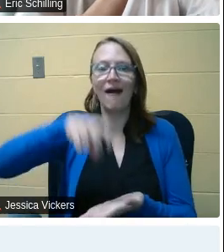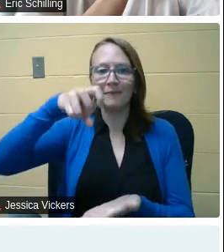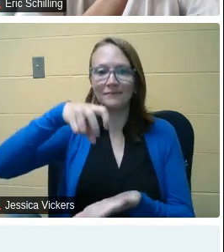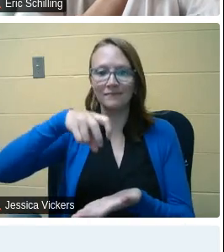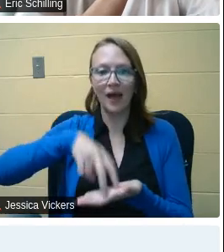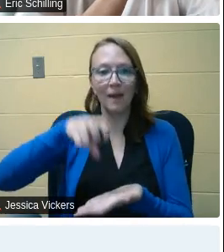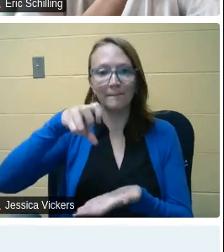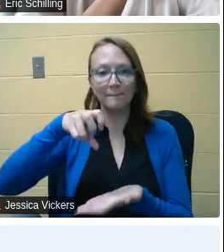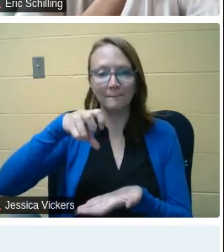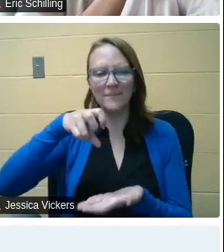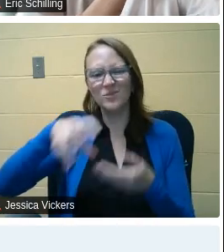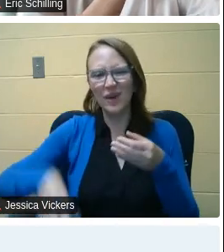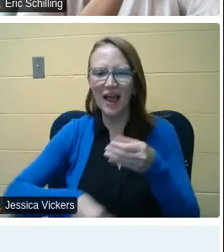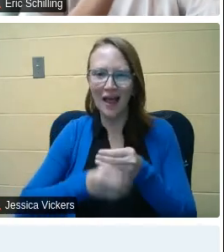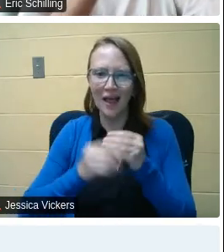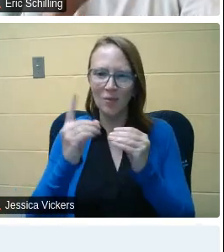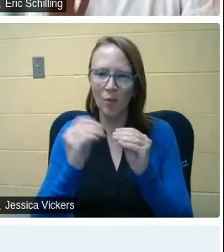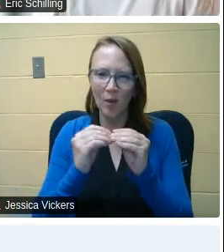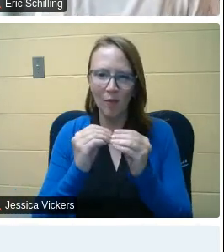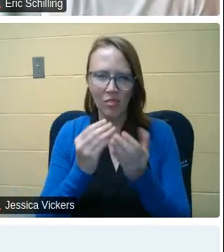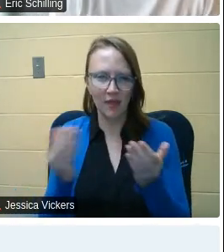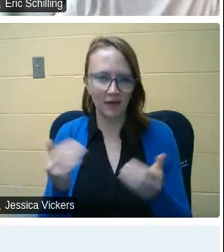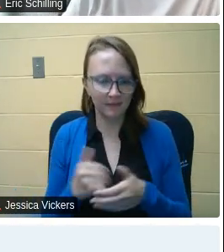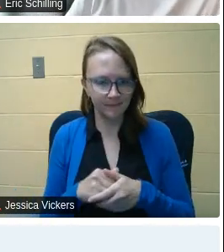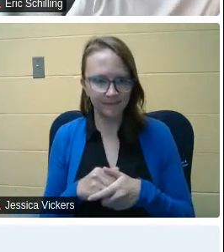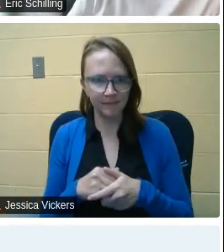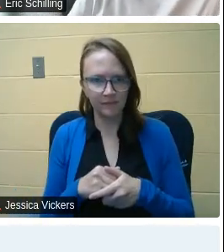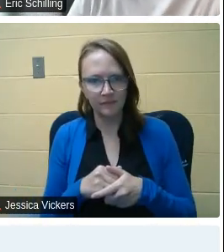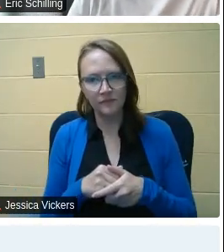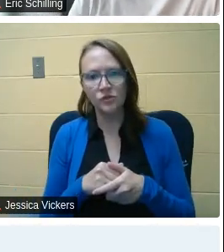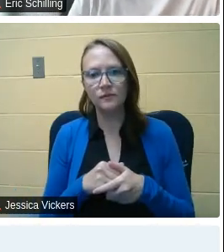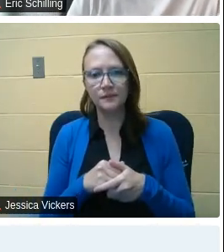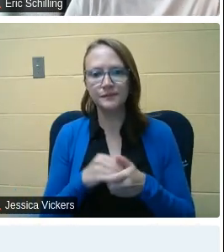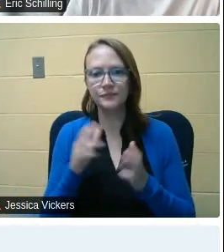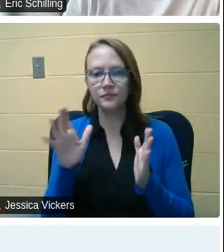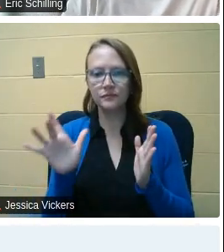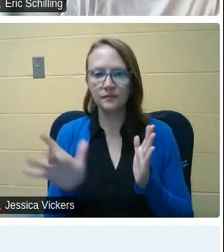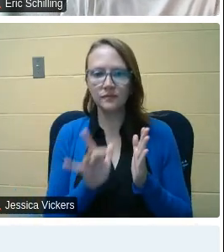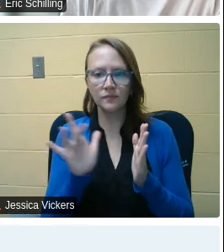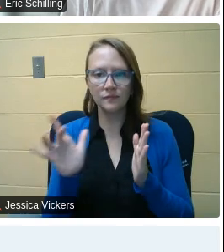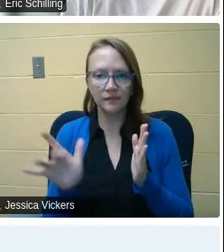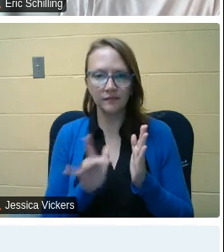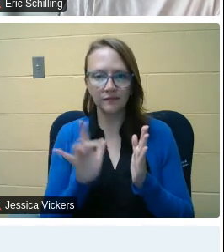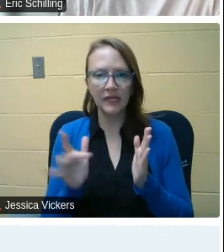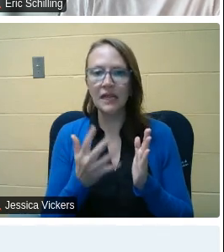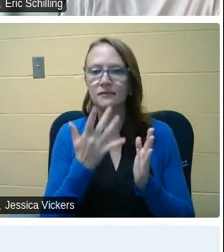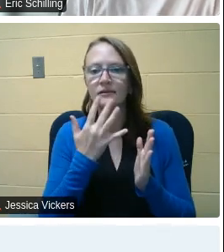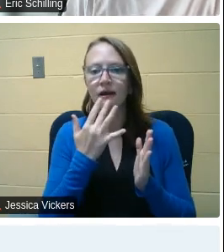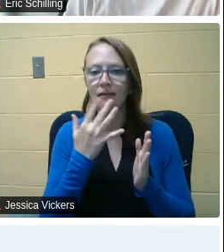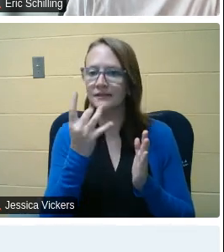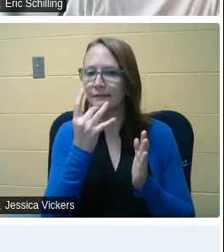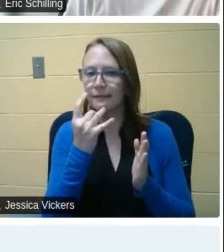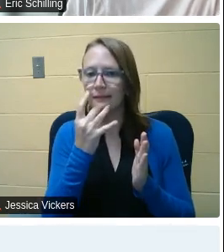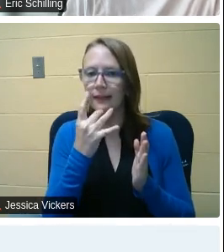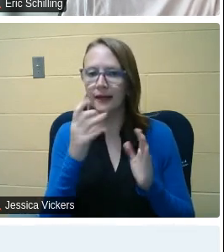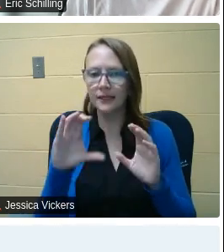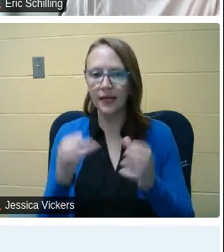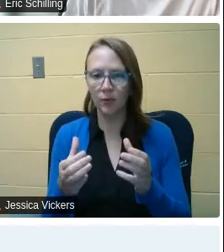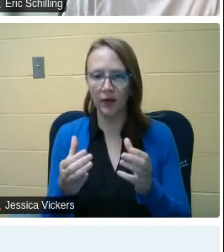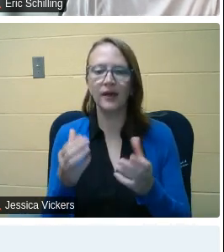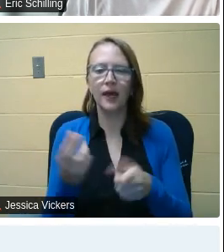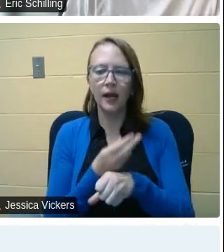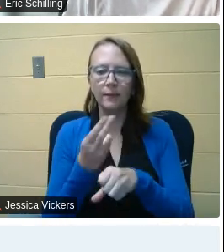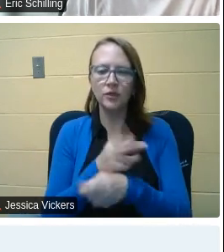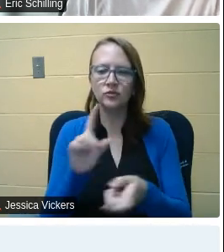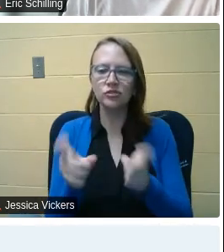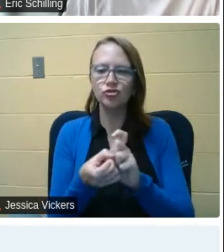add something else to that. So let's see, I'm gonna go over here to the colors and light category, and I'm going to use change color. This is